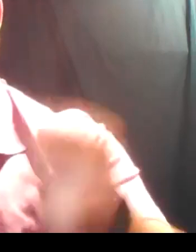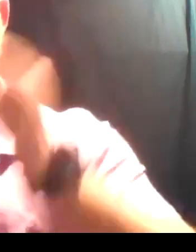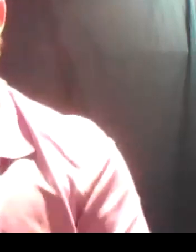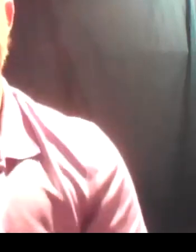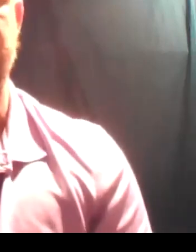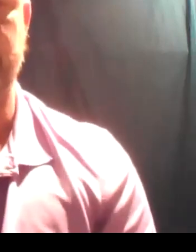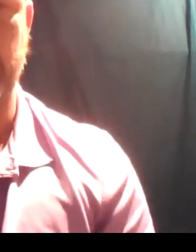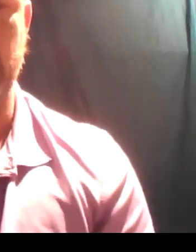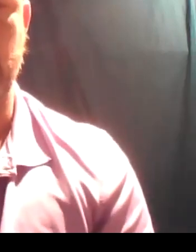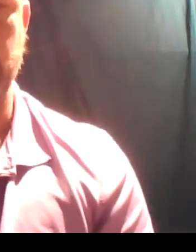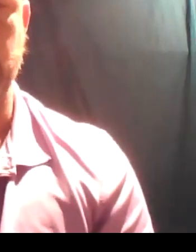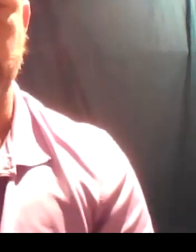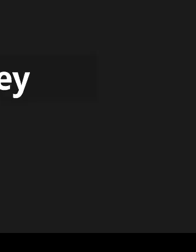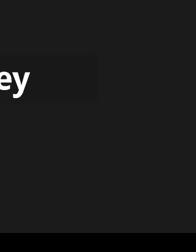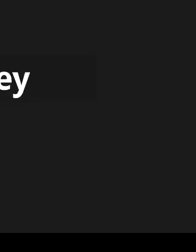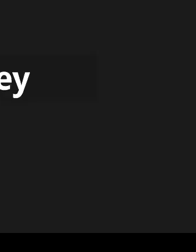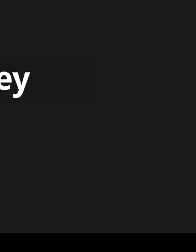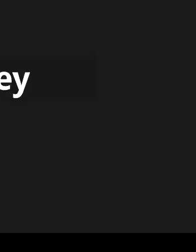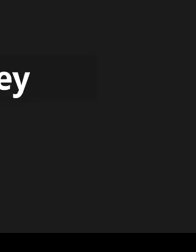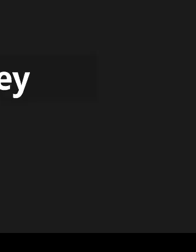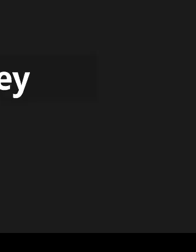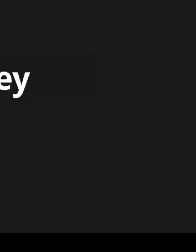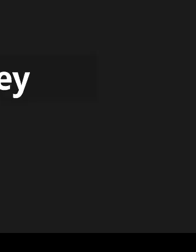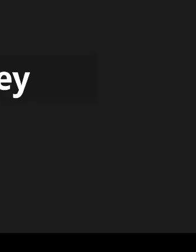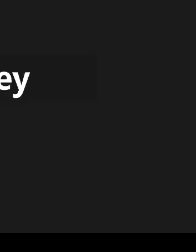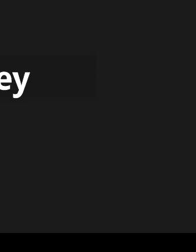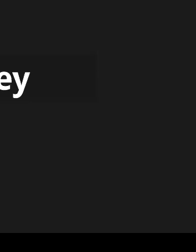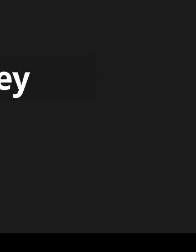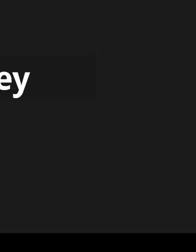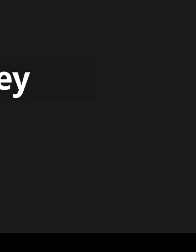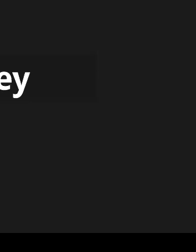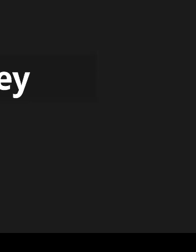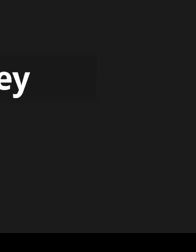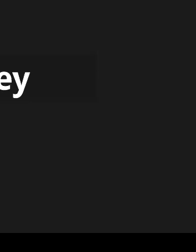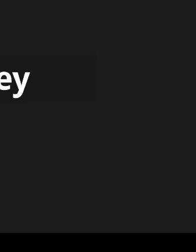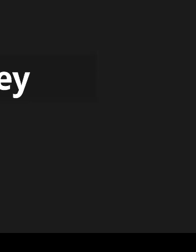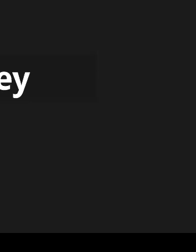functions. If you're on the phone, *9.